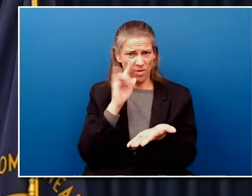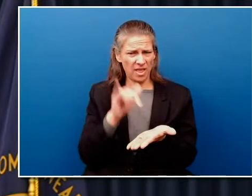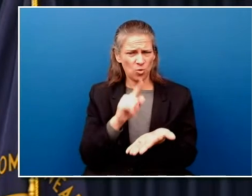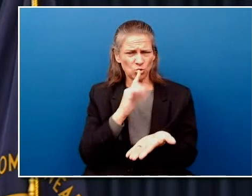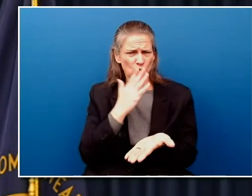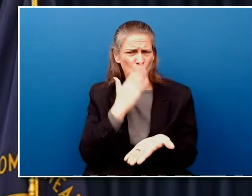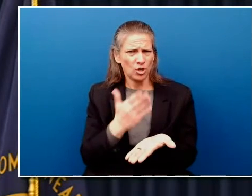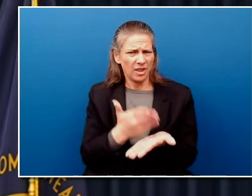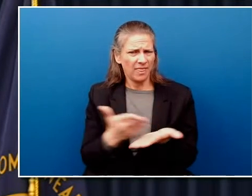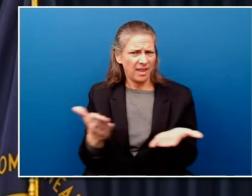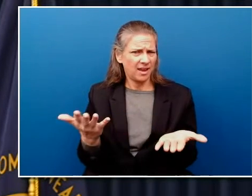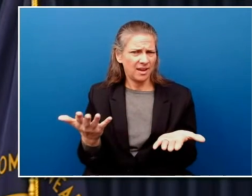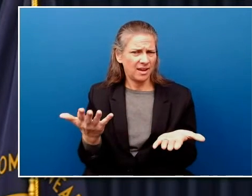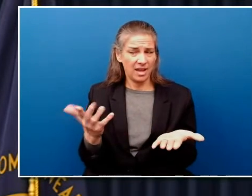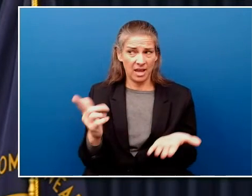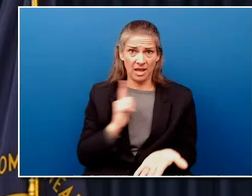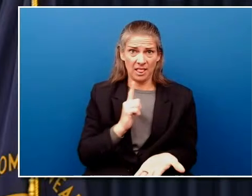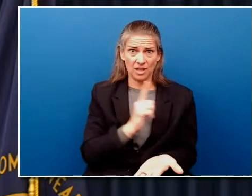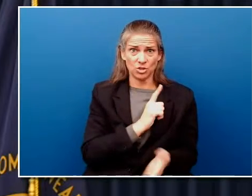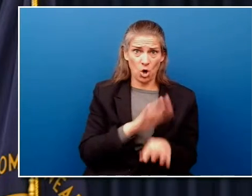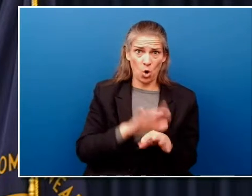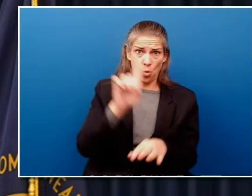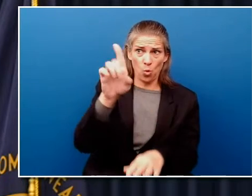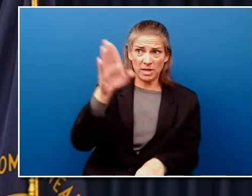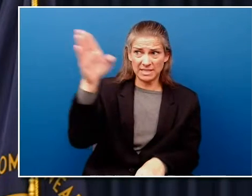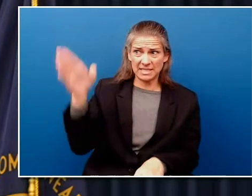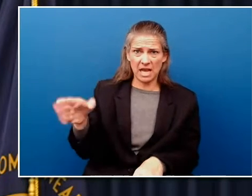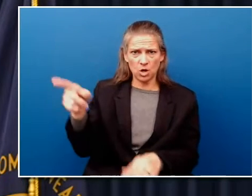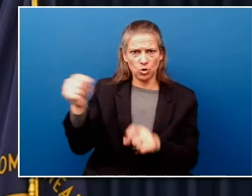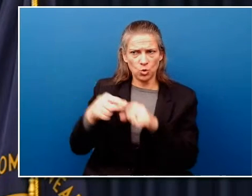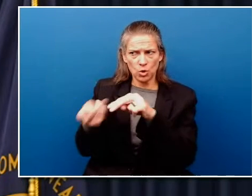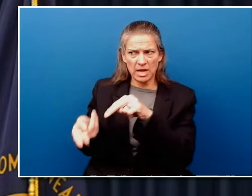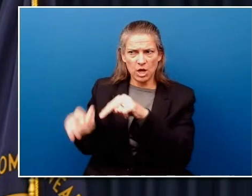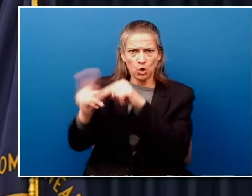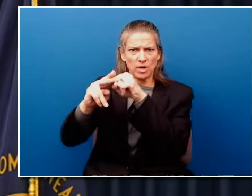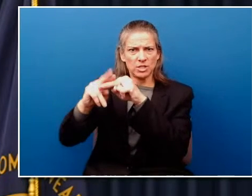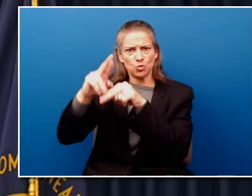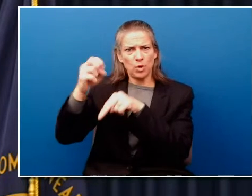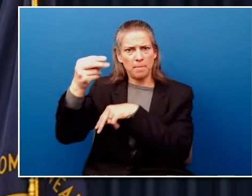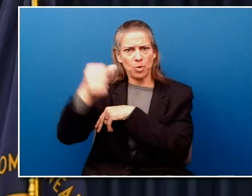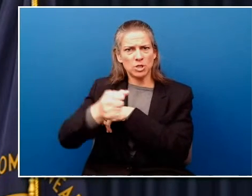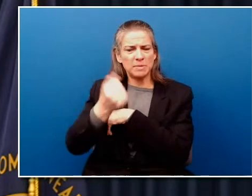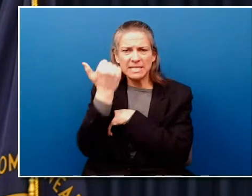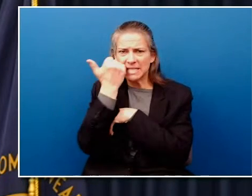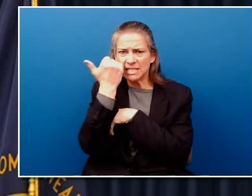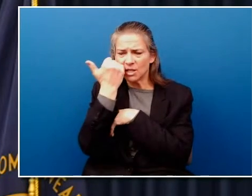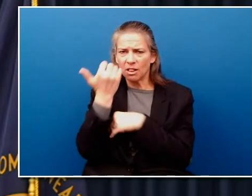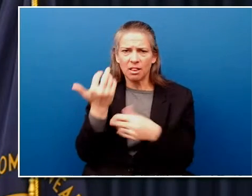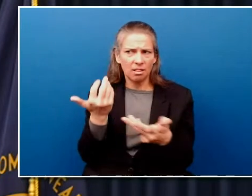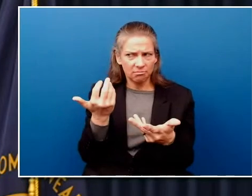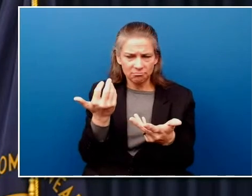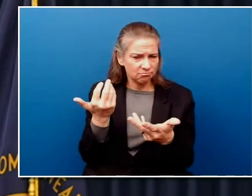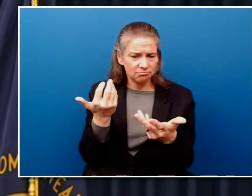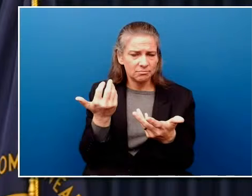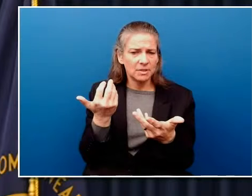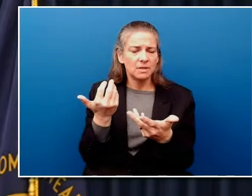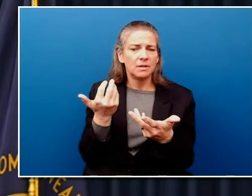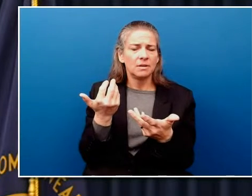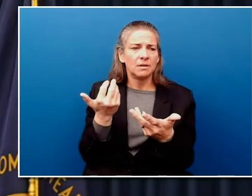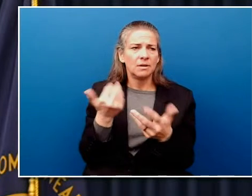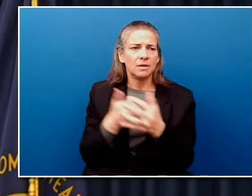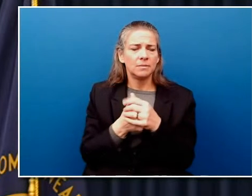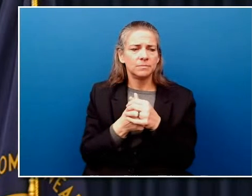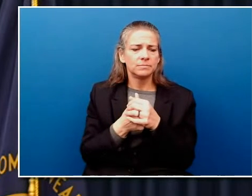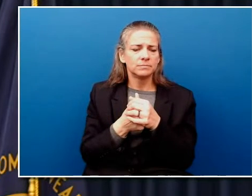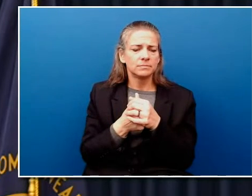that the legislature on one side tried to increase the reimbursement on the dental side. So since I put